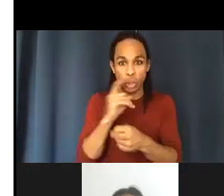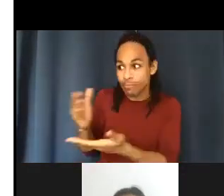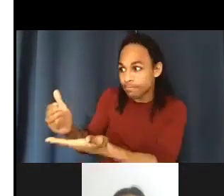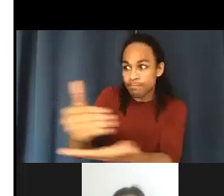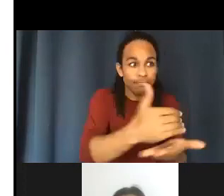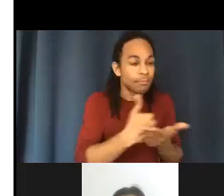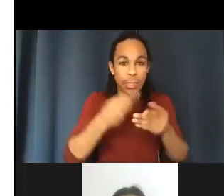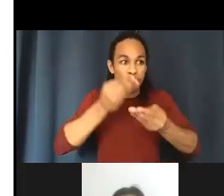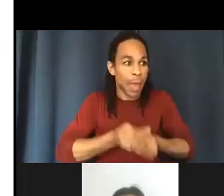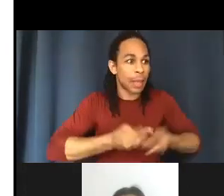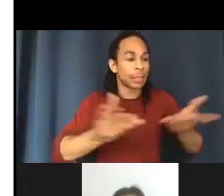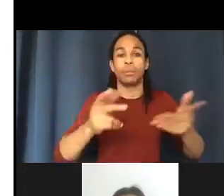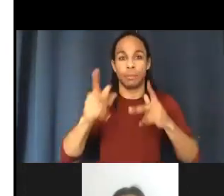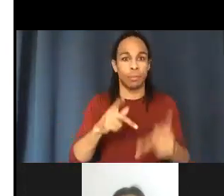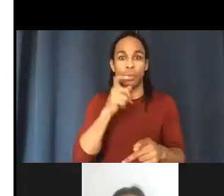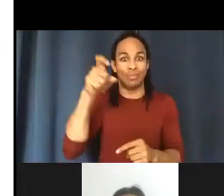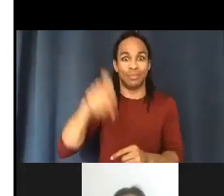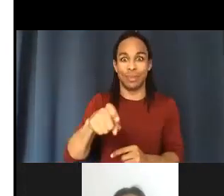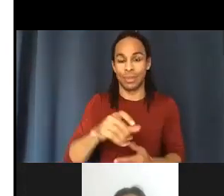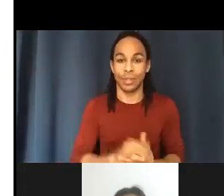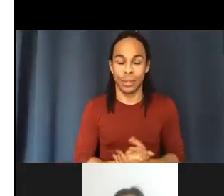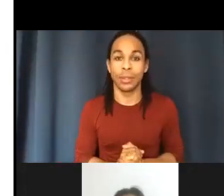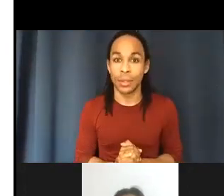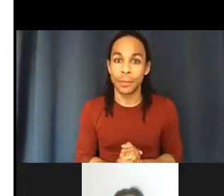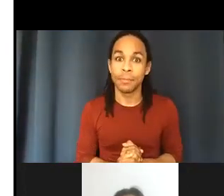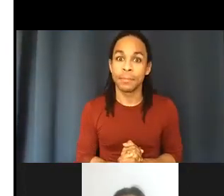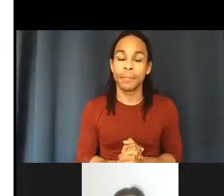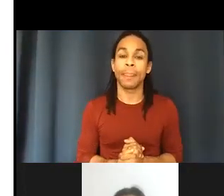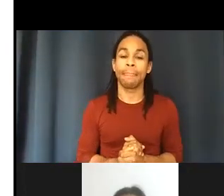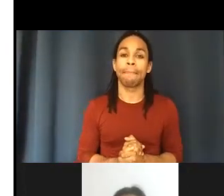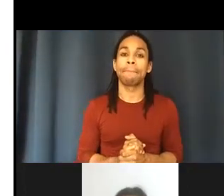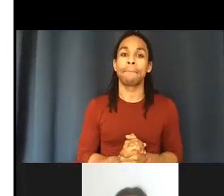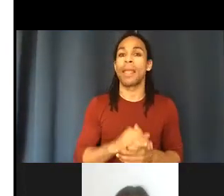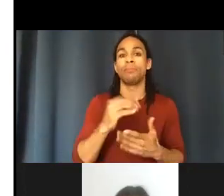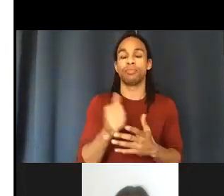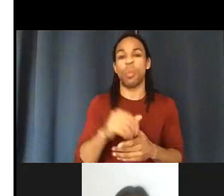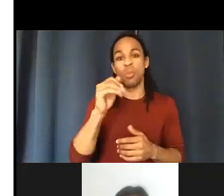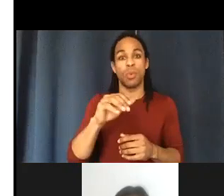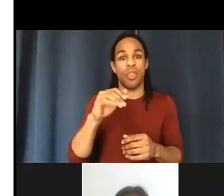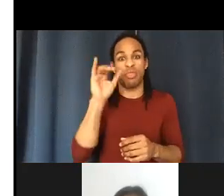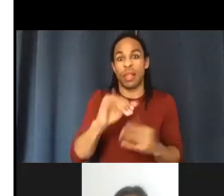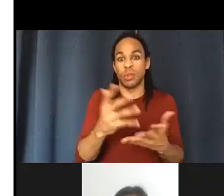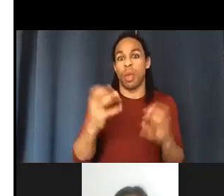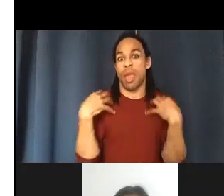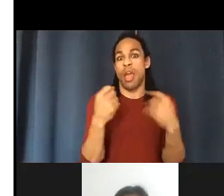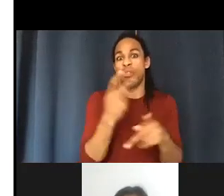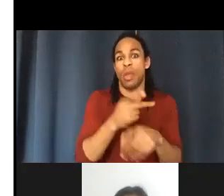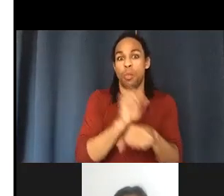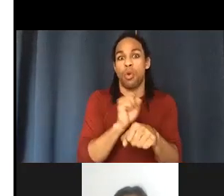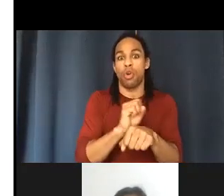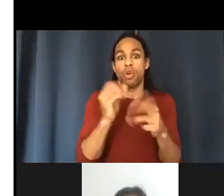familiar, I think, right now to varied healthcare workers across the world. Next slide, please.